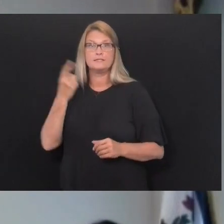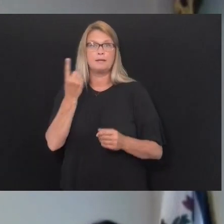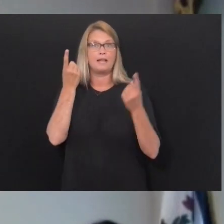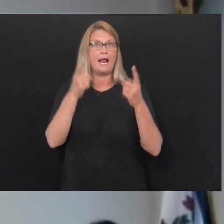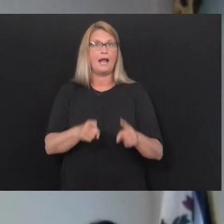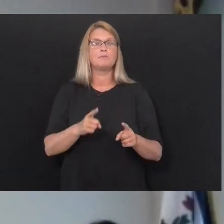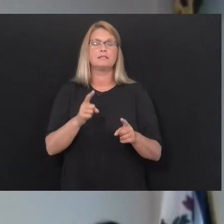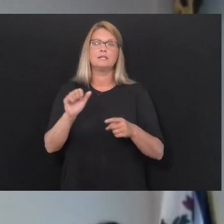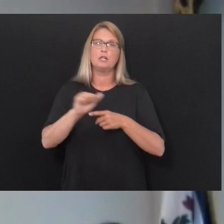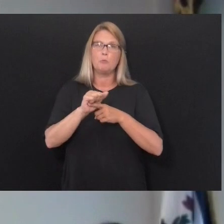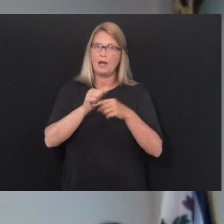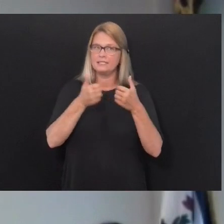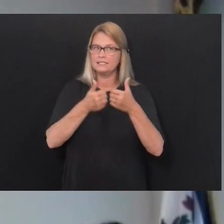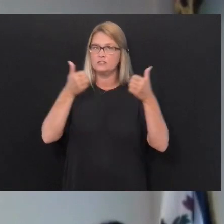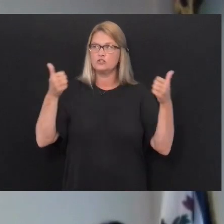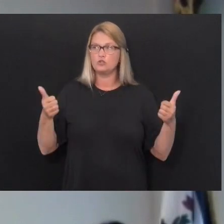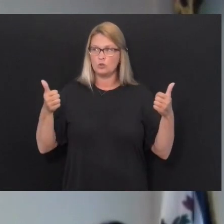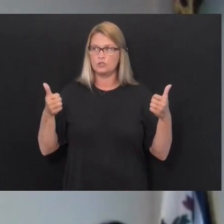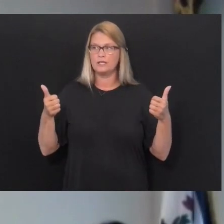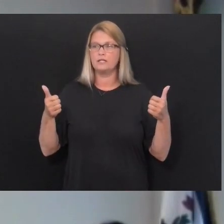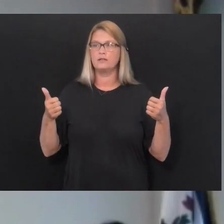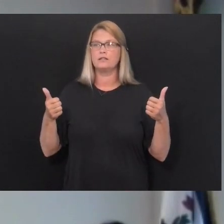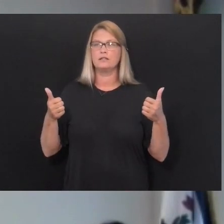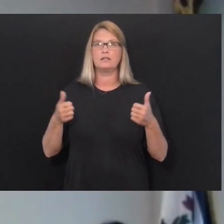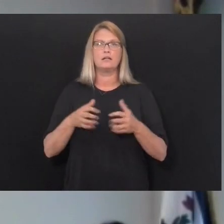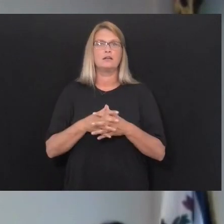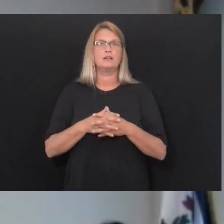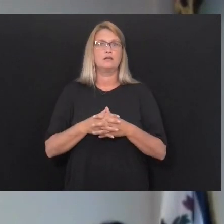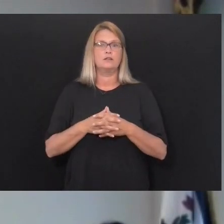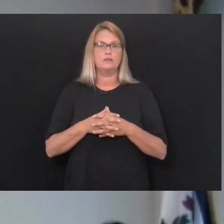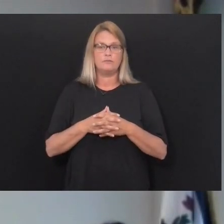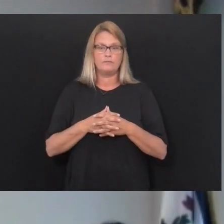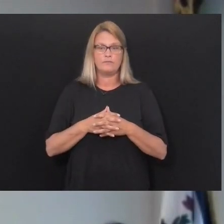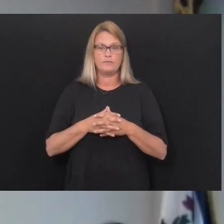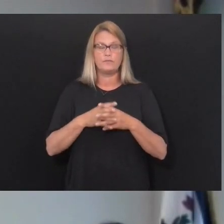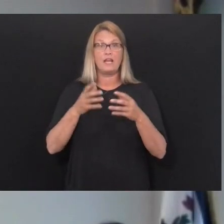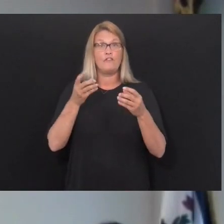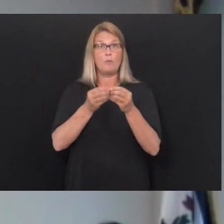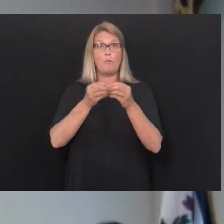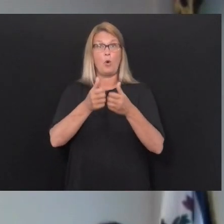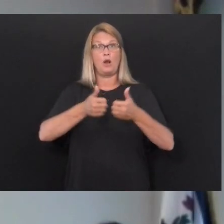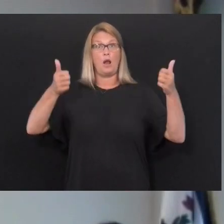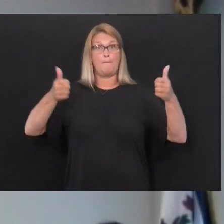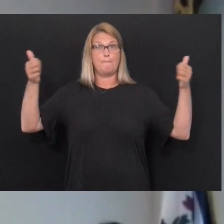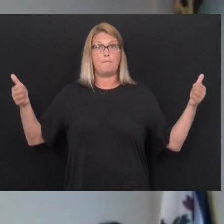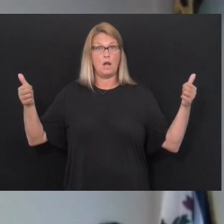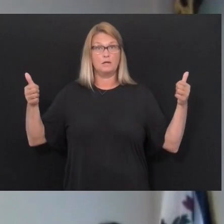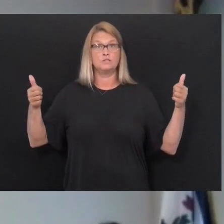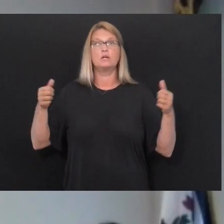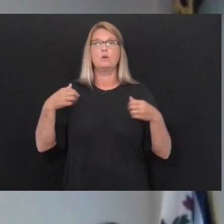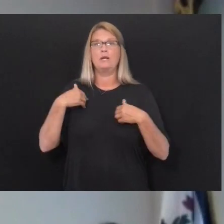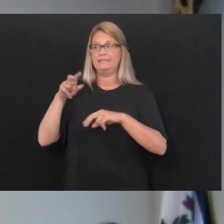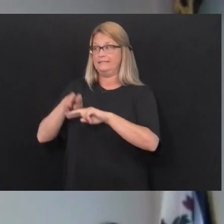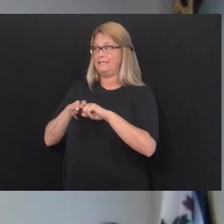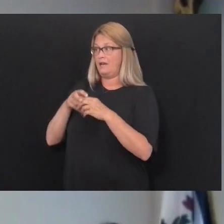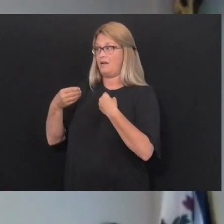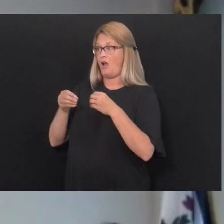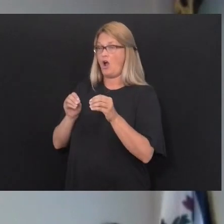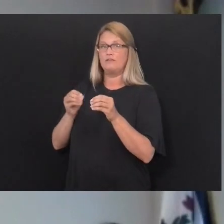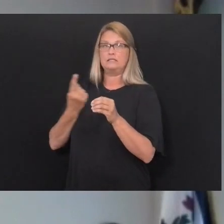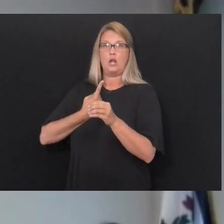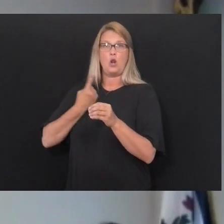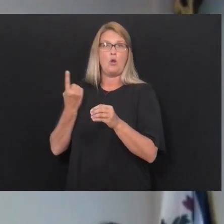basically what we're basically doing is we're also telling everyone of how important